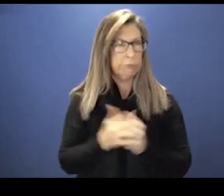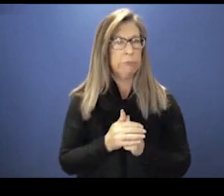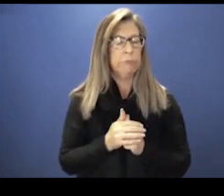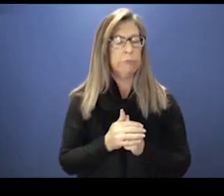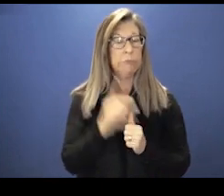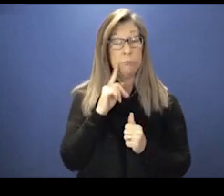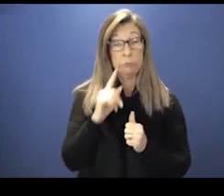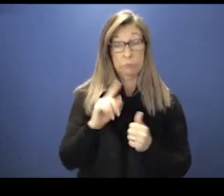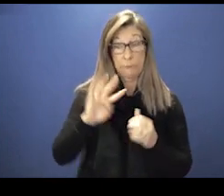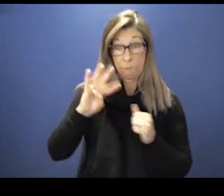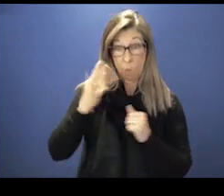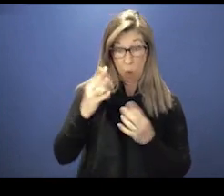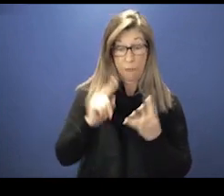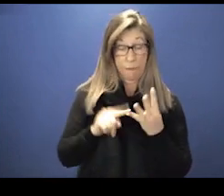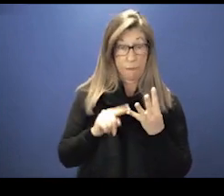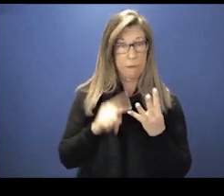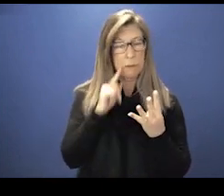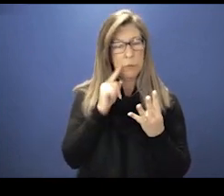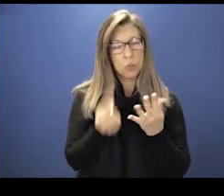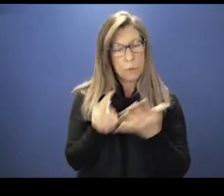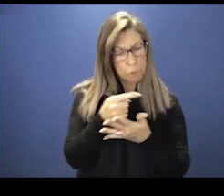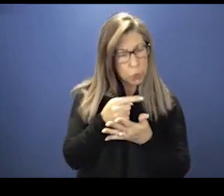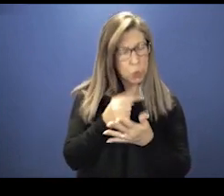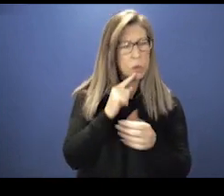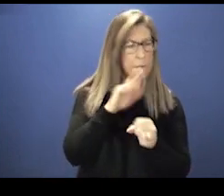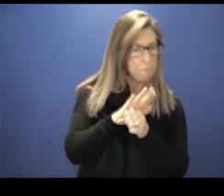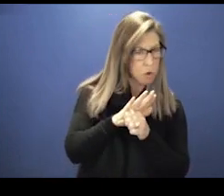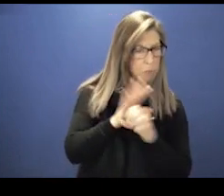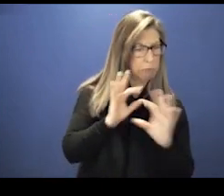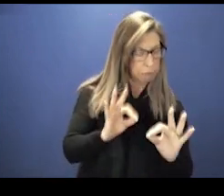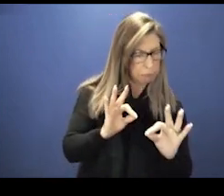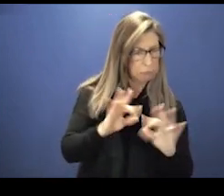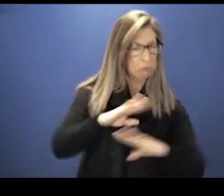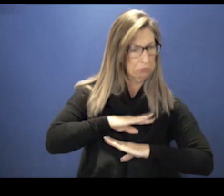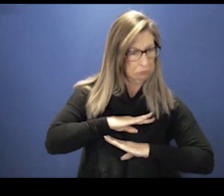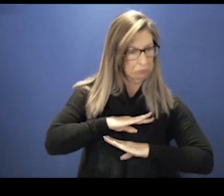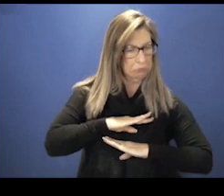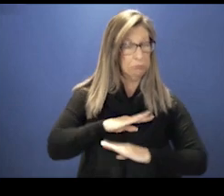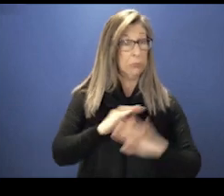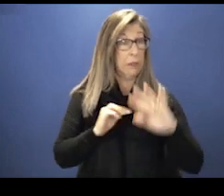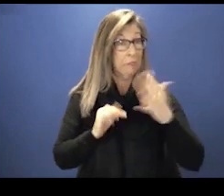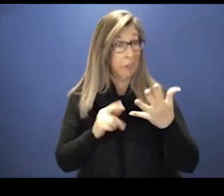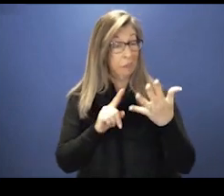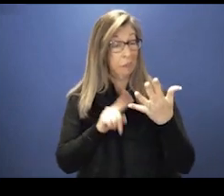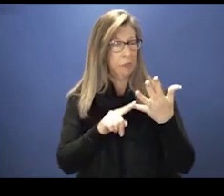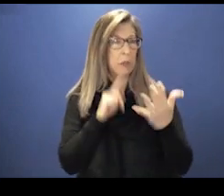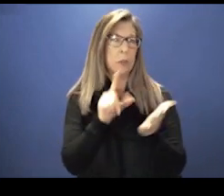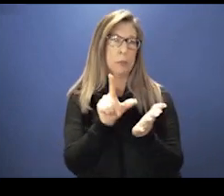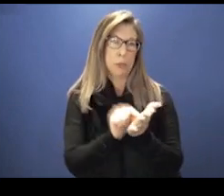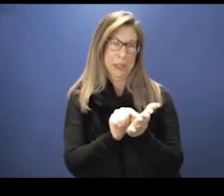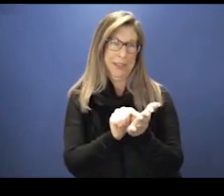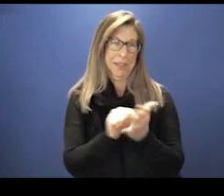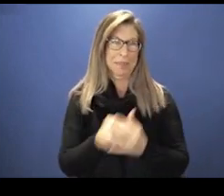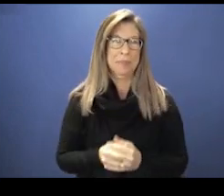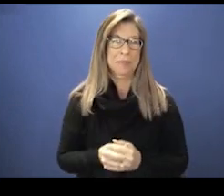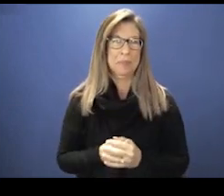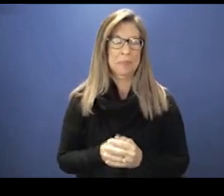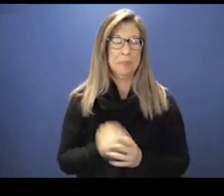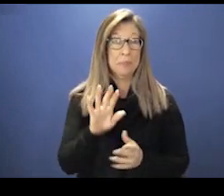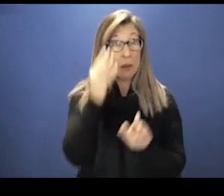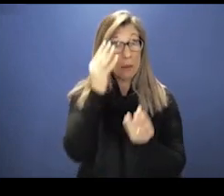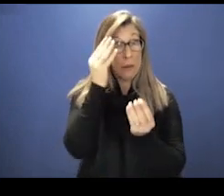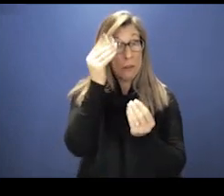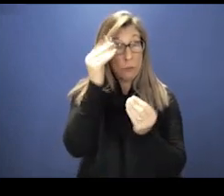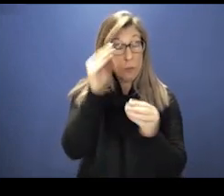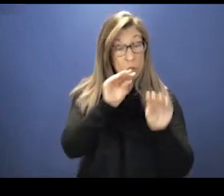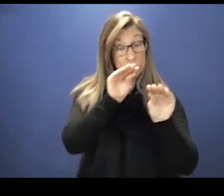4, review and confirm the information. 5, print the pages. The information